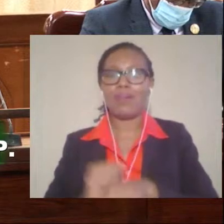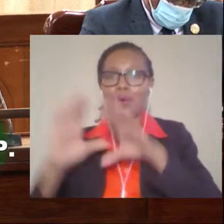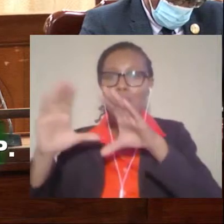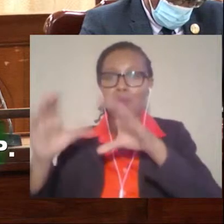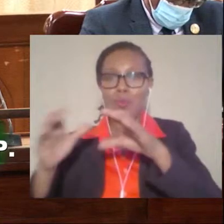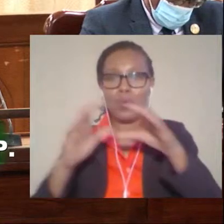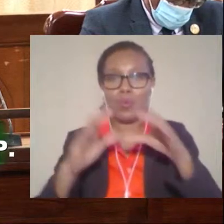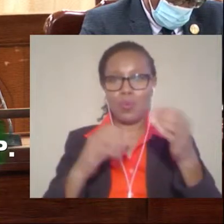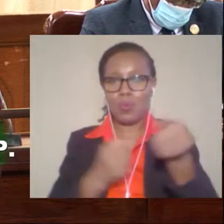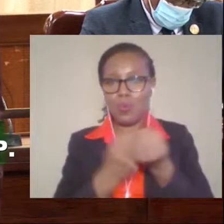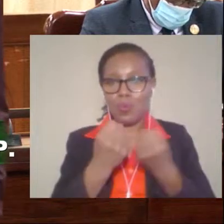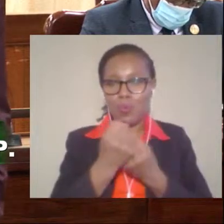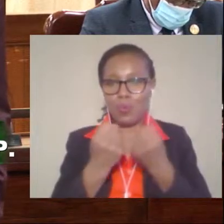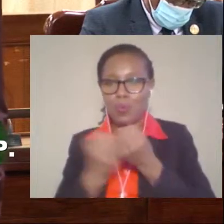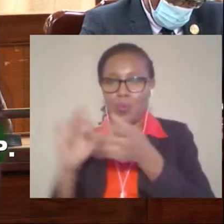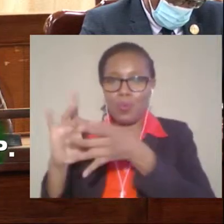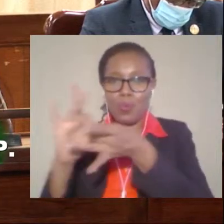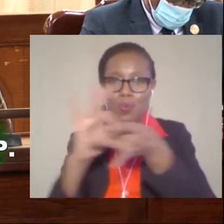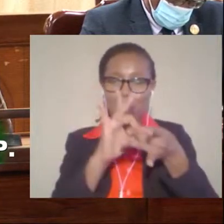relations.